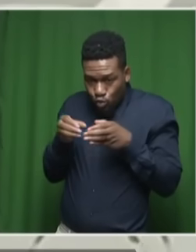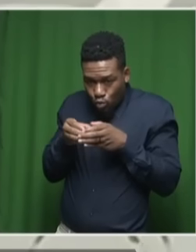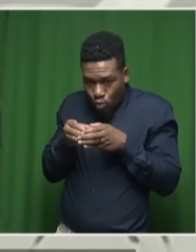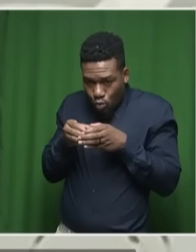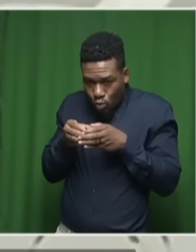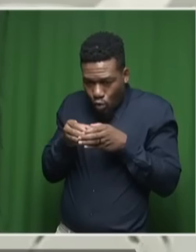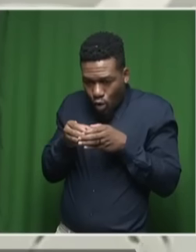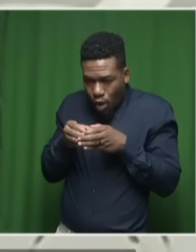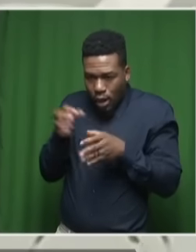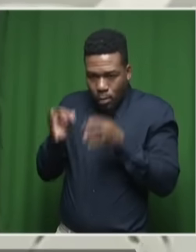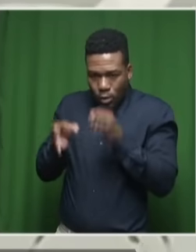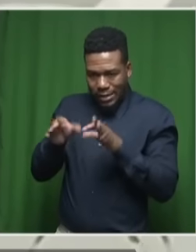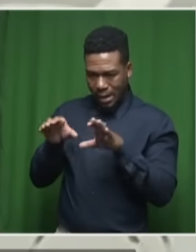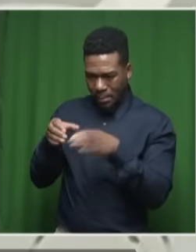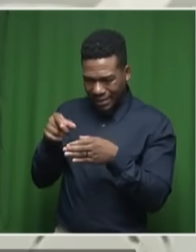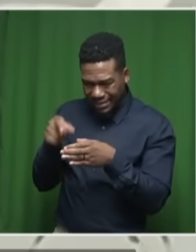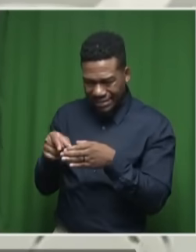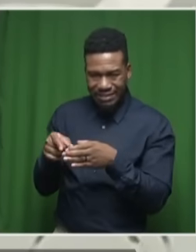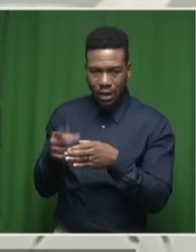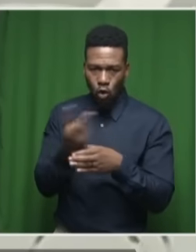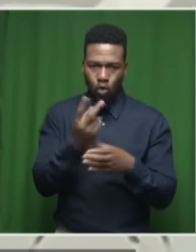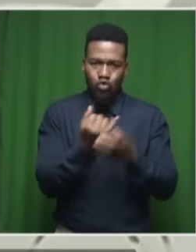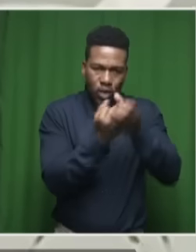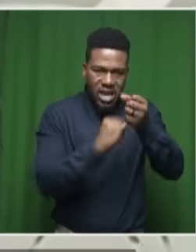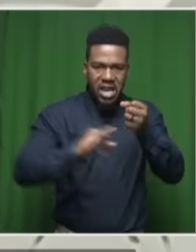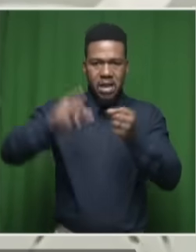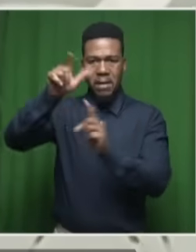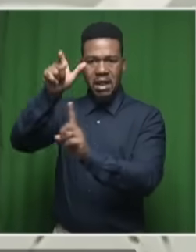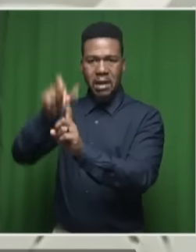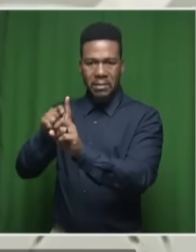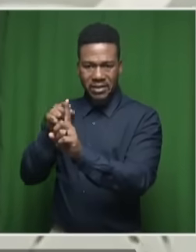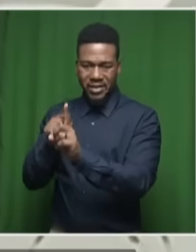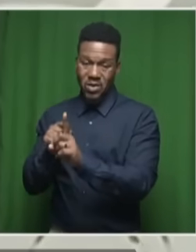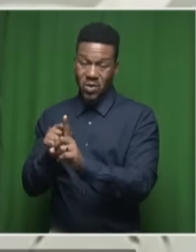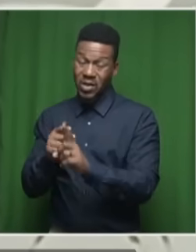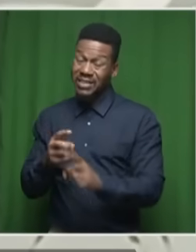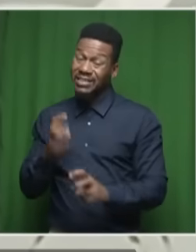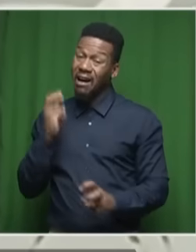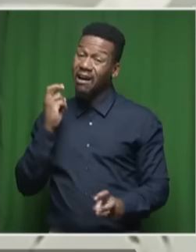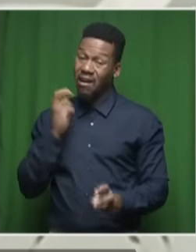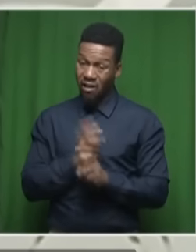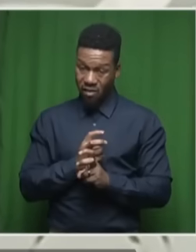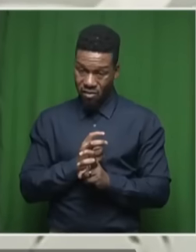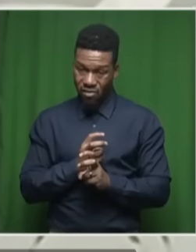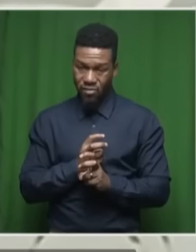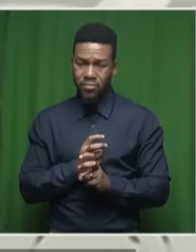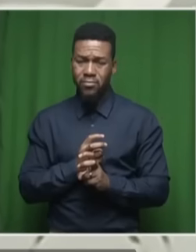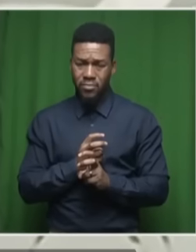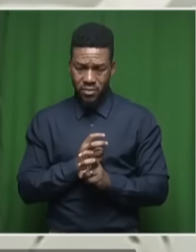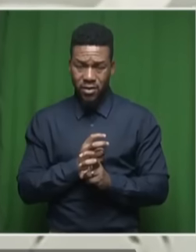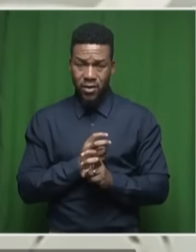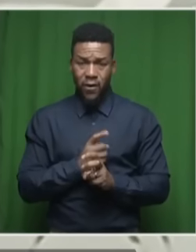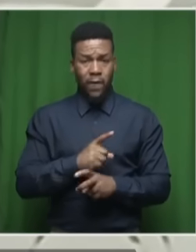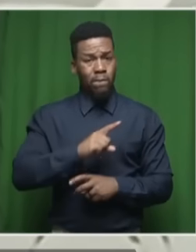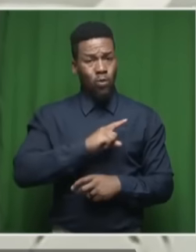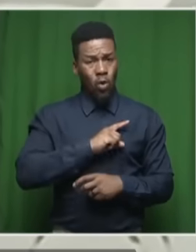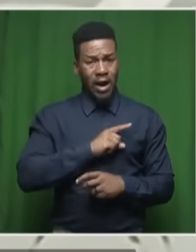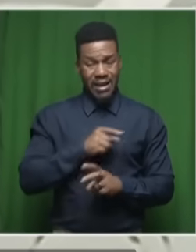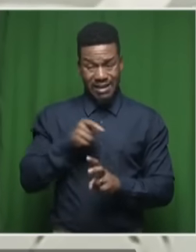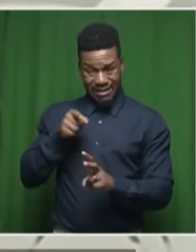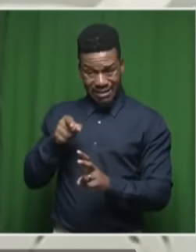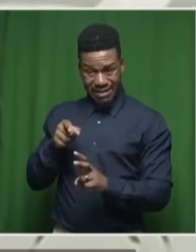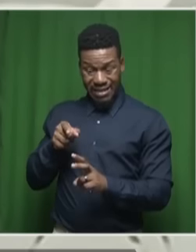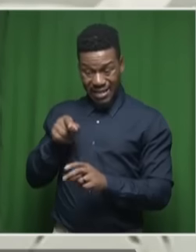candidates, it could be a different situation, because they would have to go everywhere in